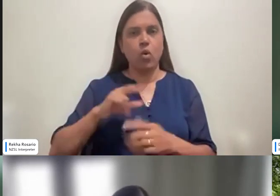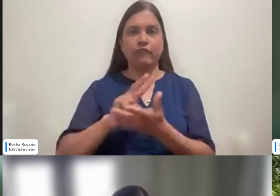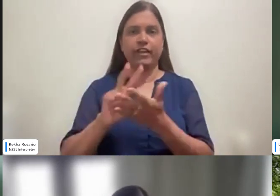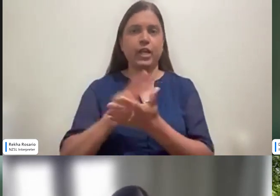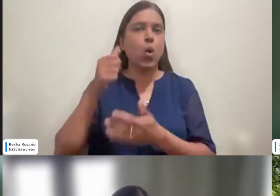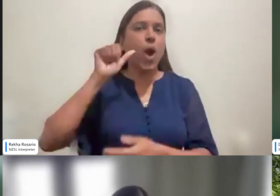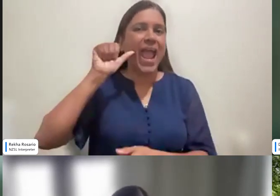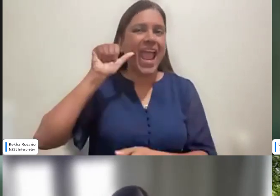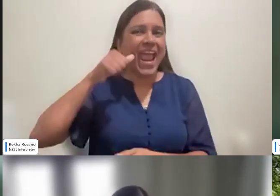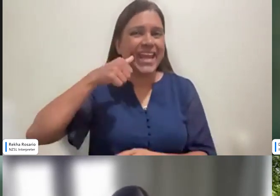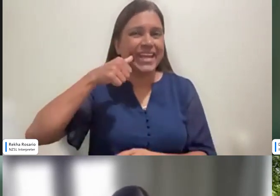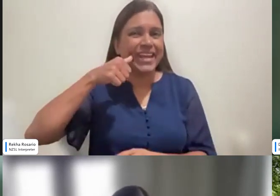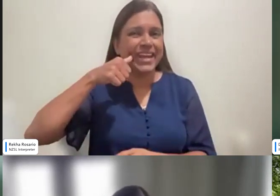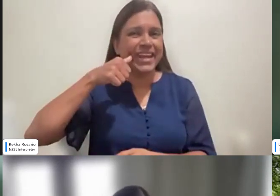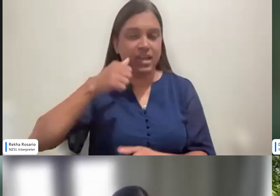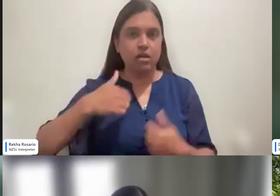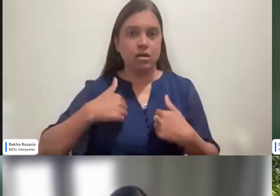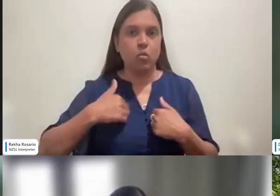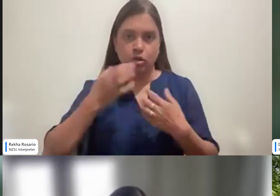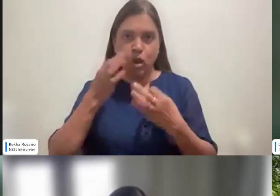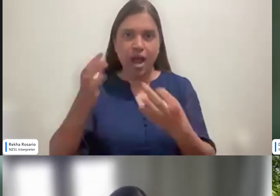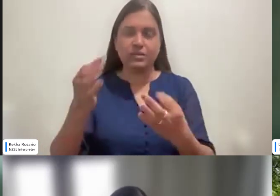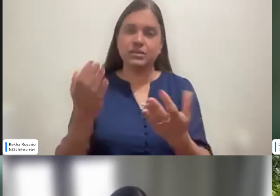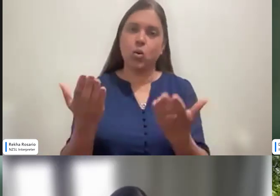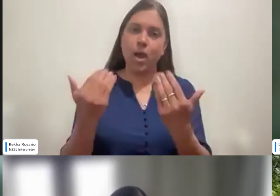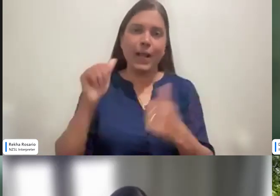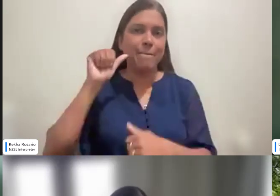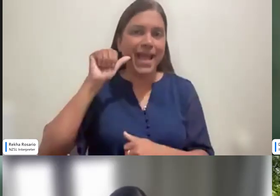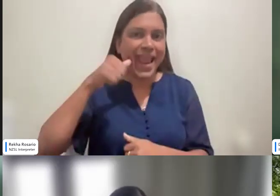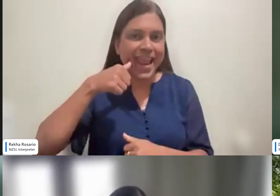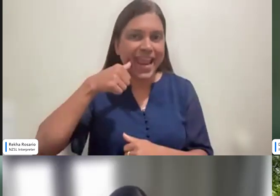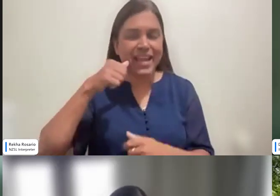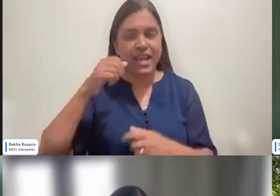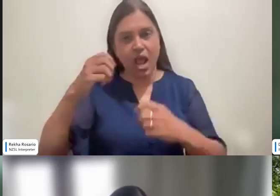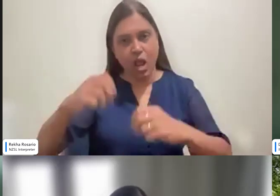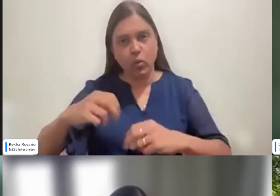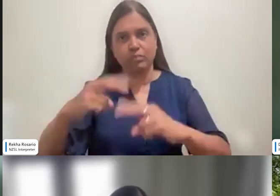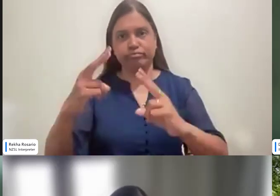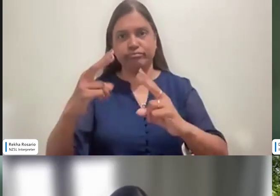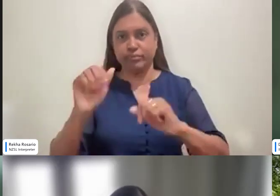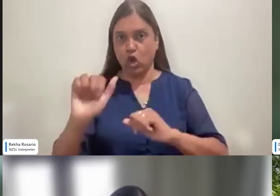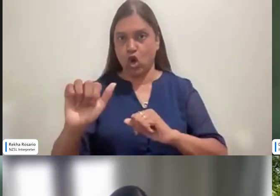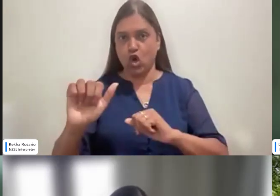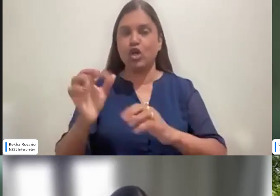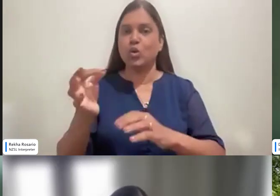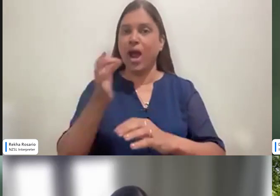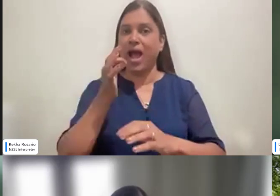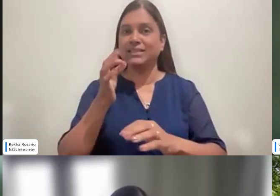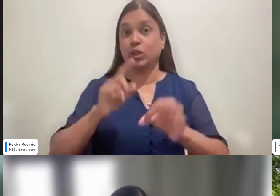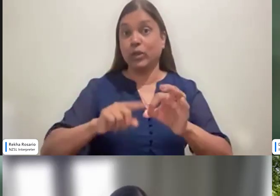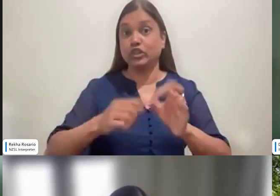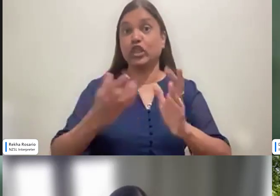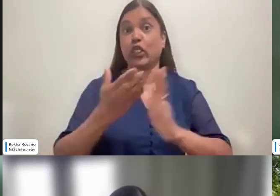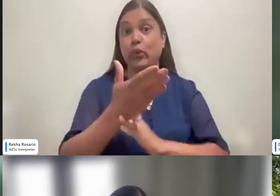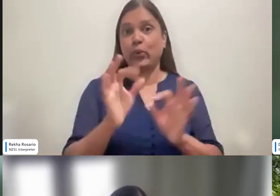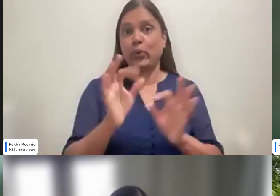Anne. So I will welcome Anne to ask her question through the interpreters